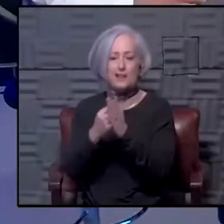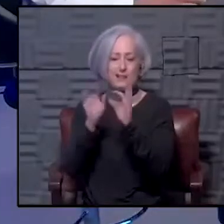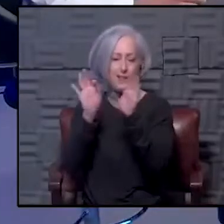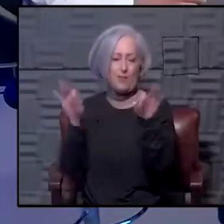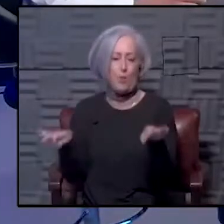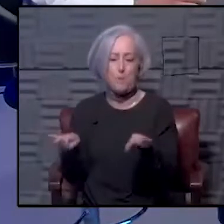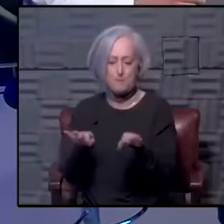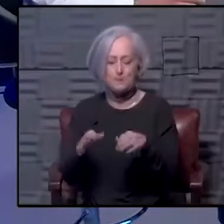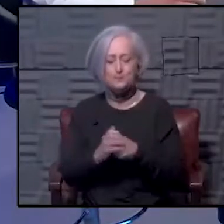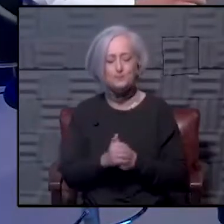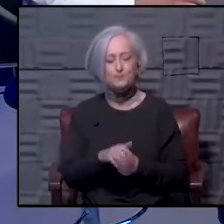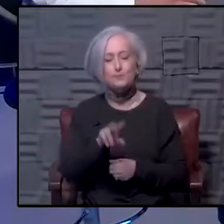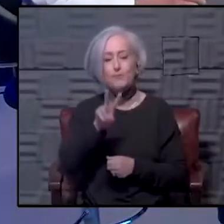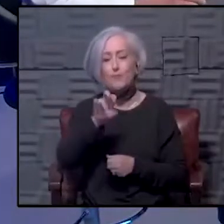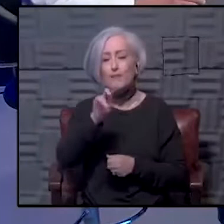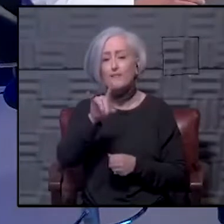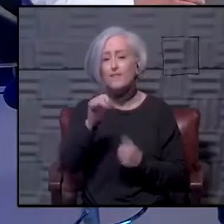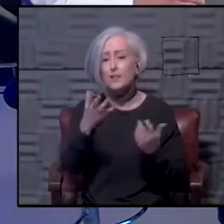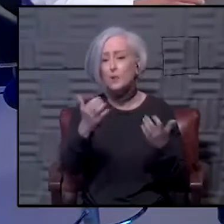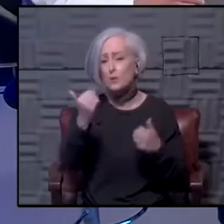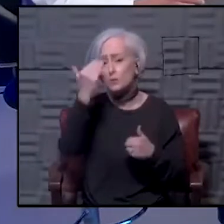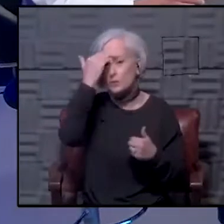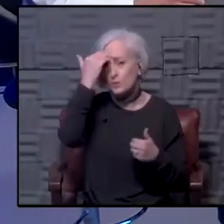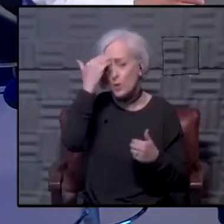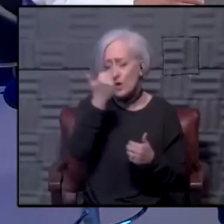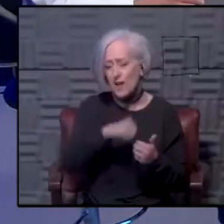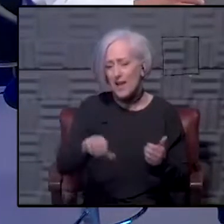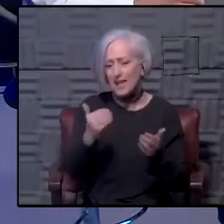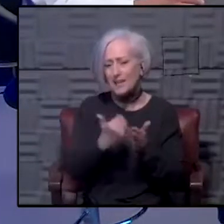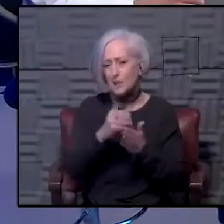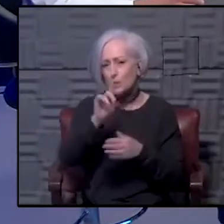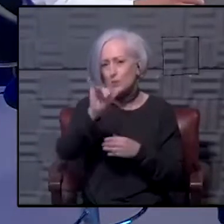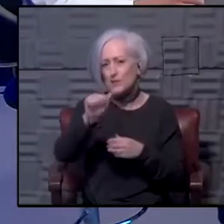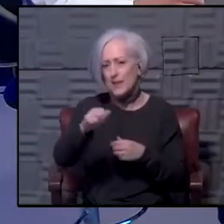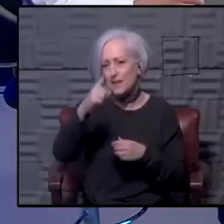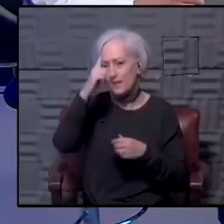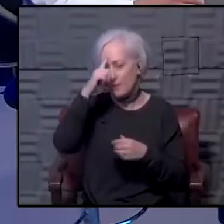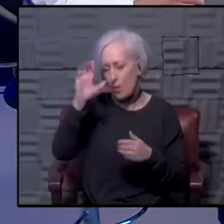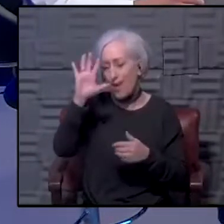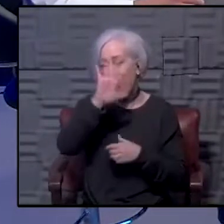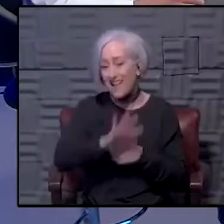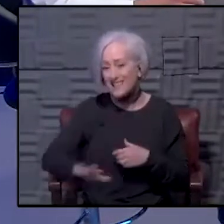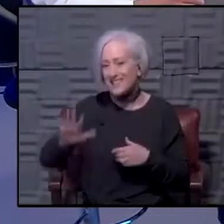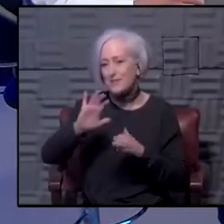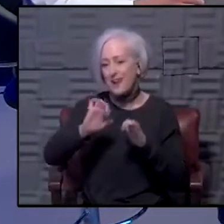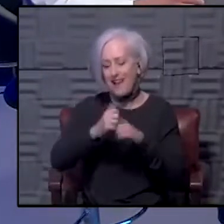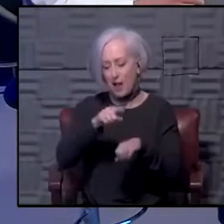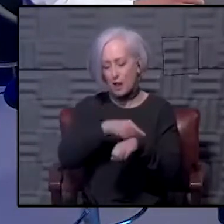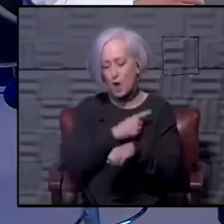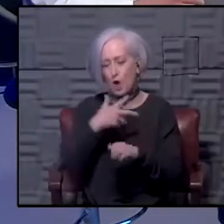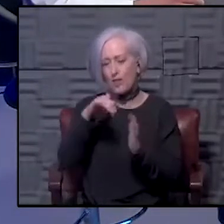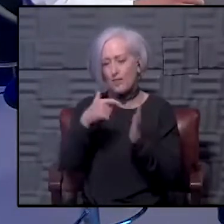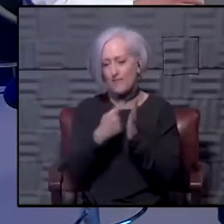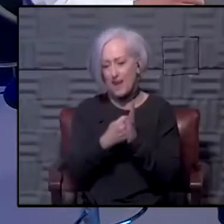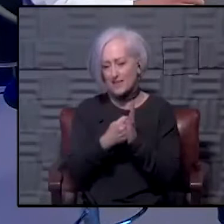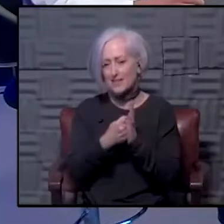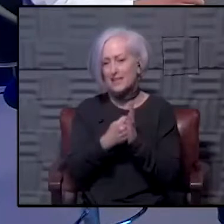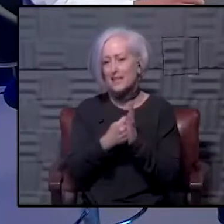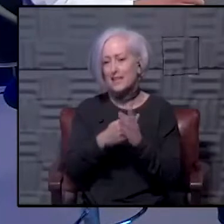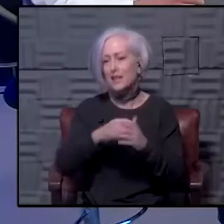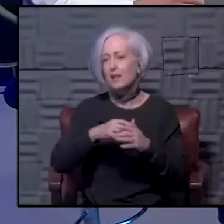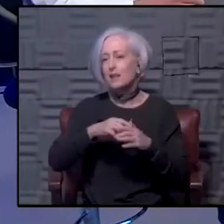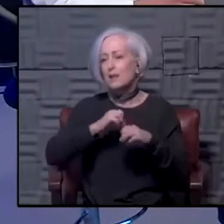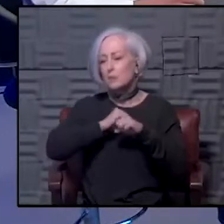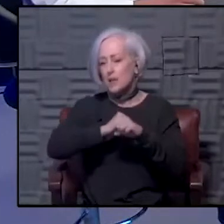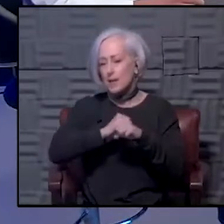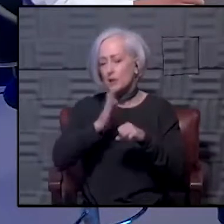and Vicki wants to know, any new data out there on estimates on how long we think the vaccine will last? She said that she read an article,